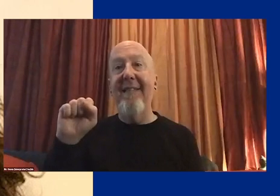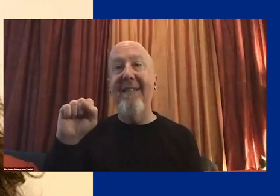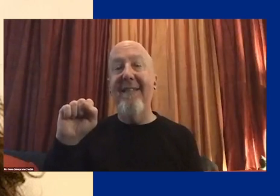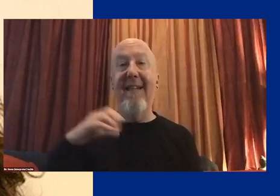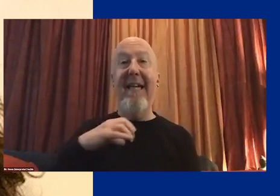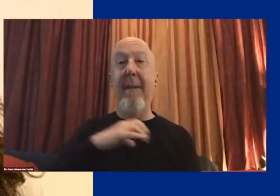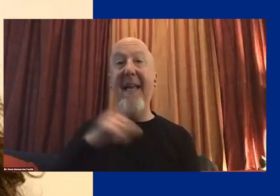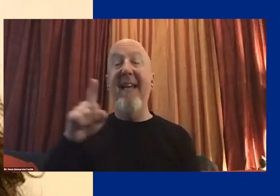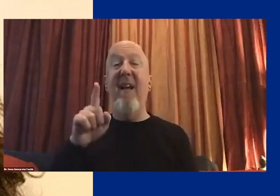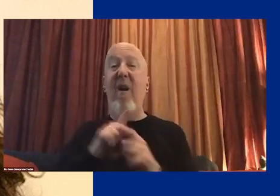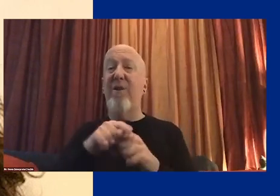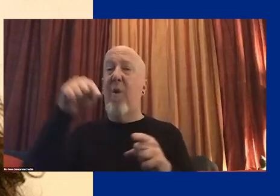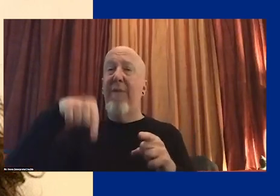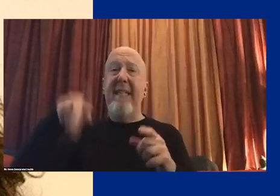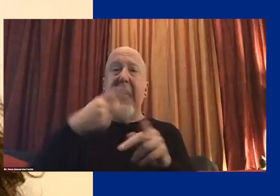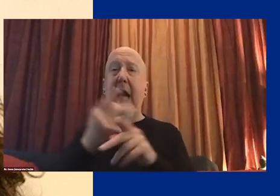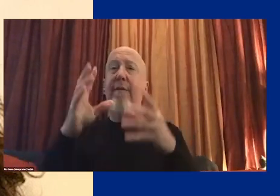media, getting them in the news,